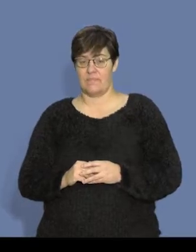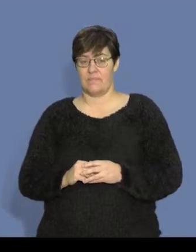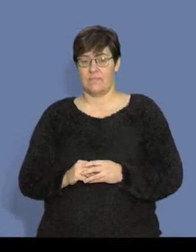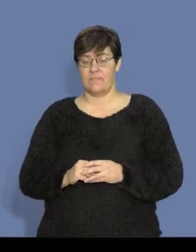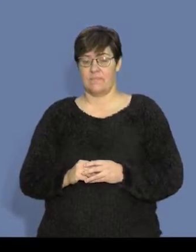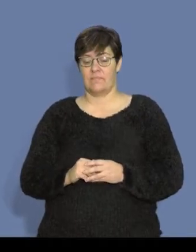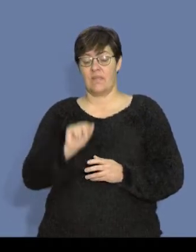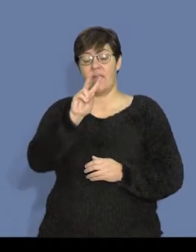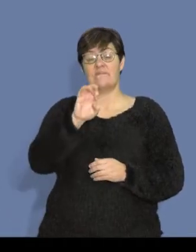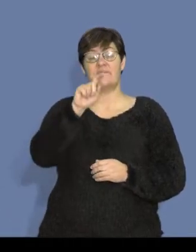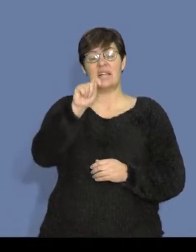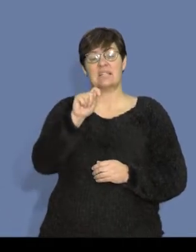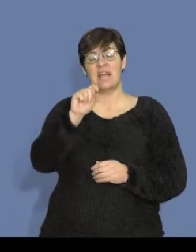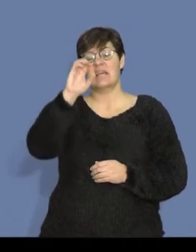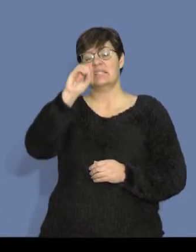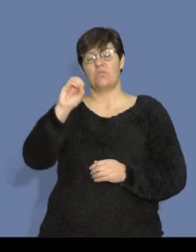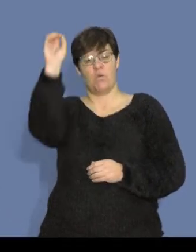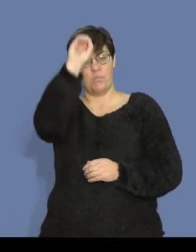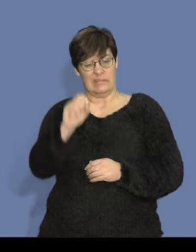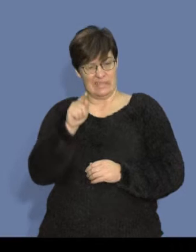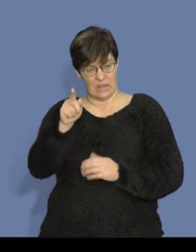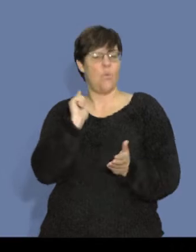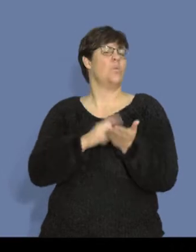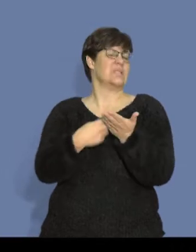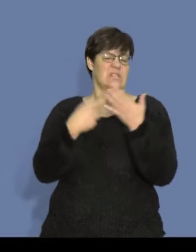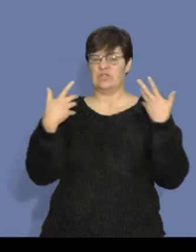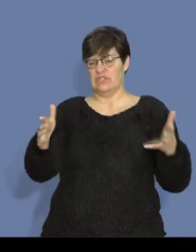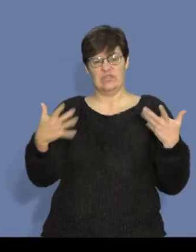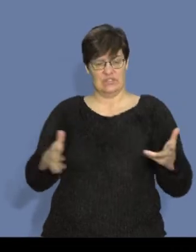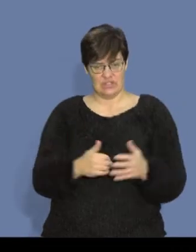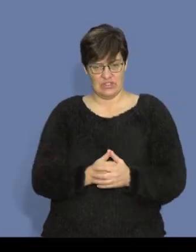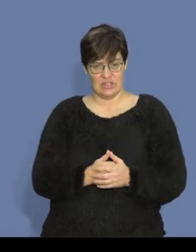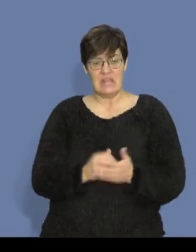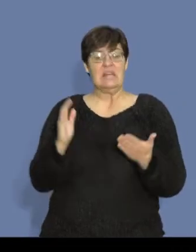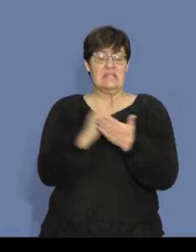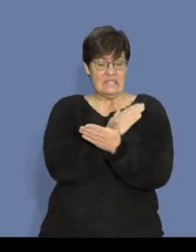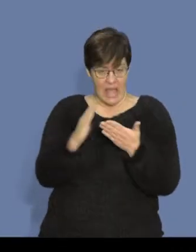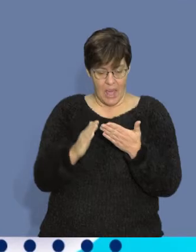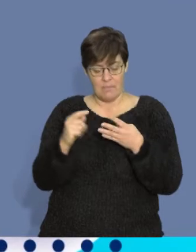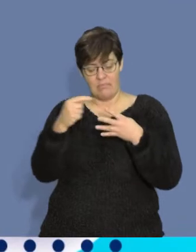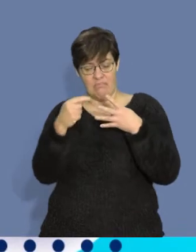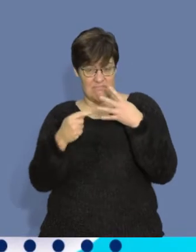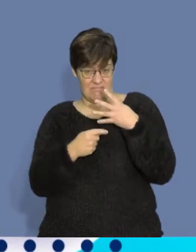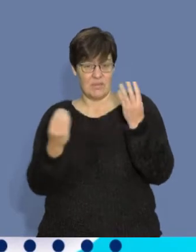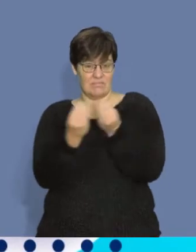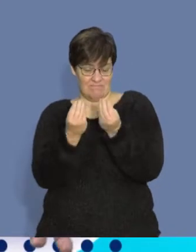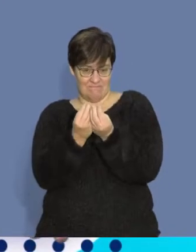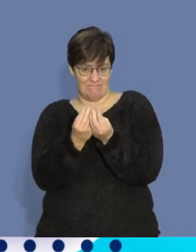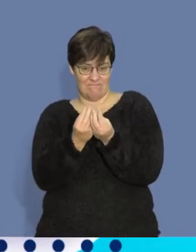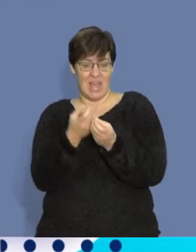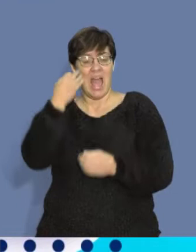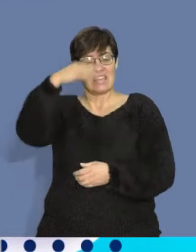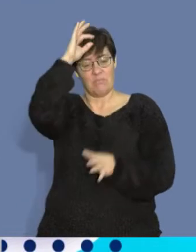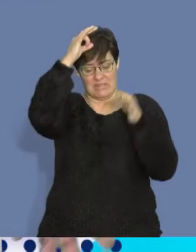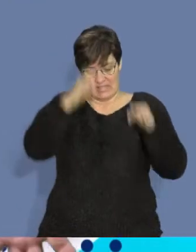VAT, which is zero rated, we've discussed this at length, but once again, there are certain goods that fall within the basket